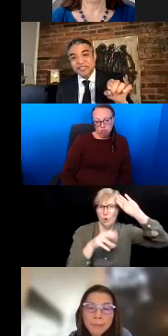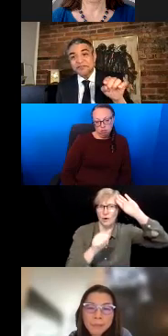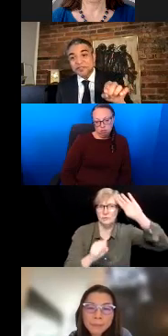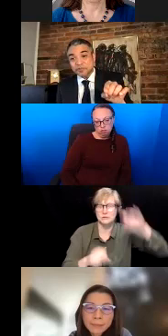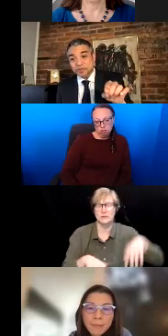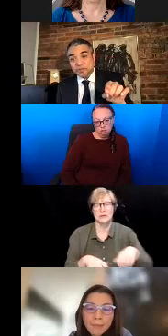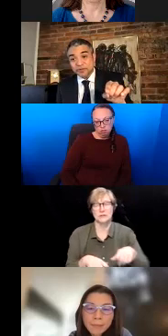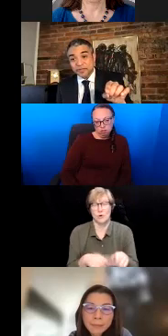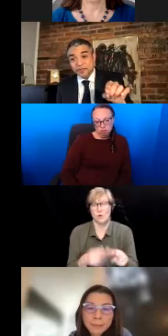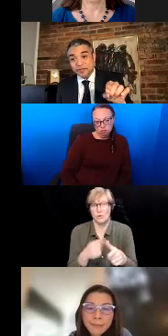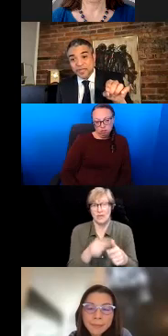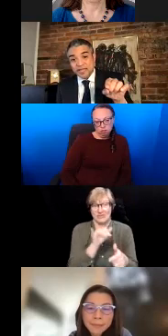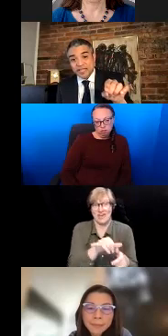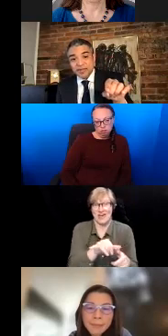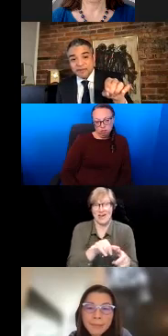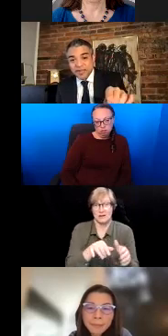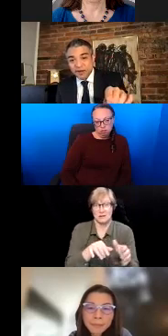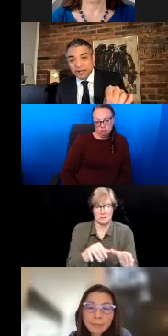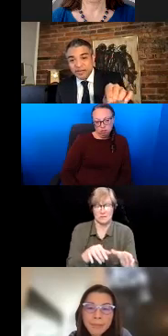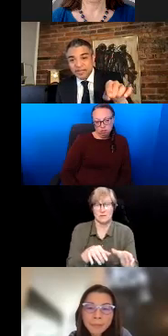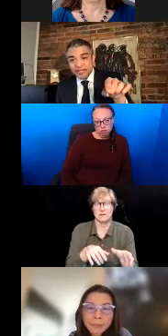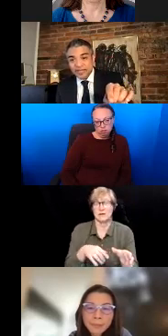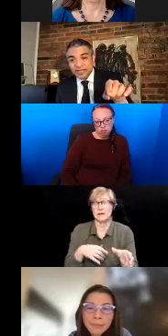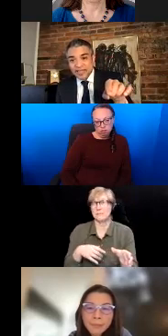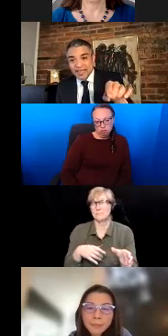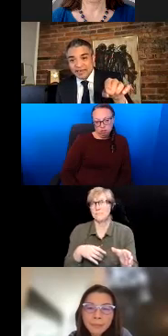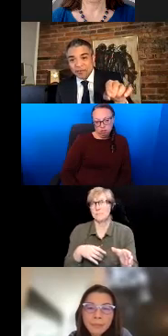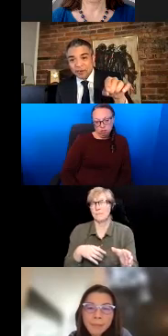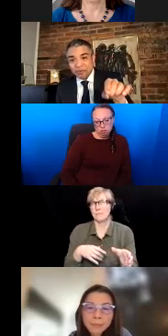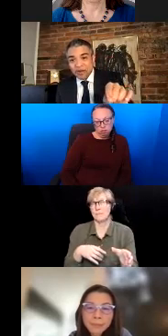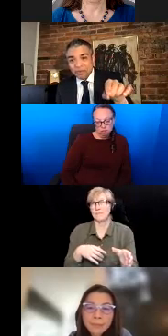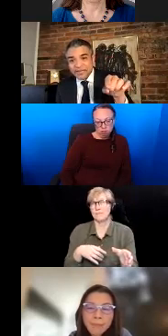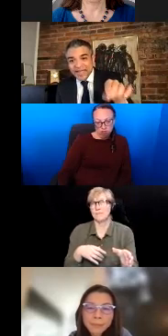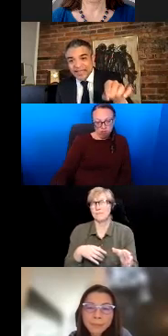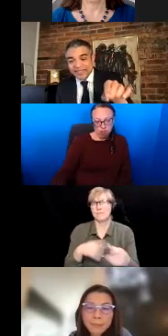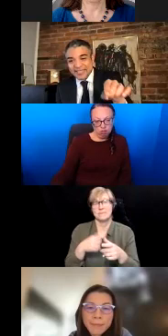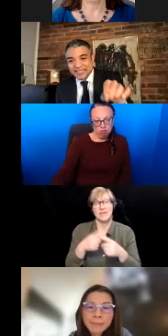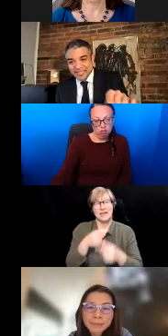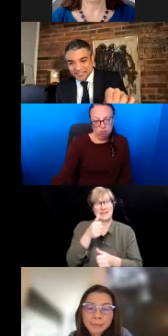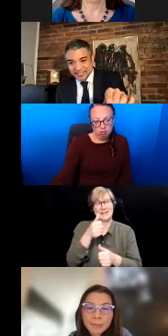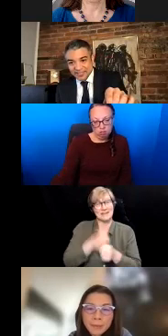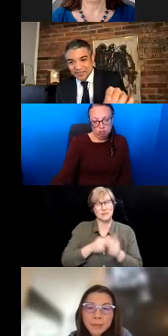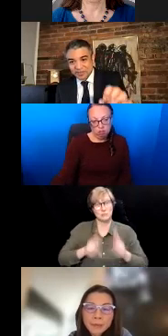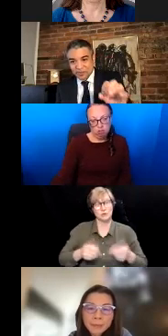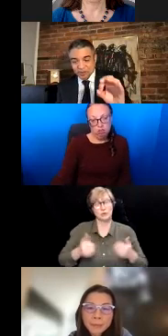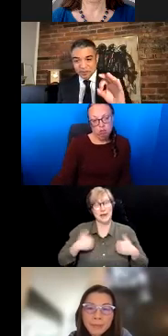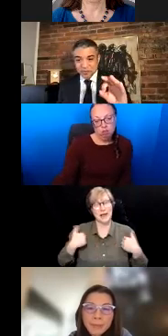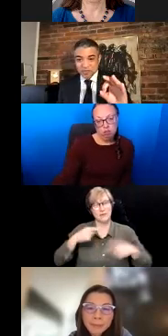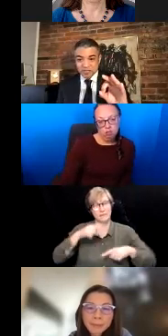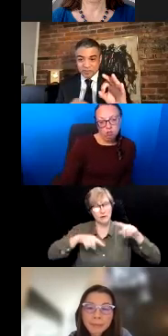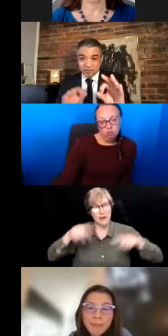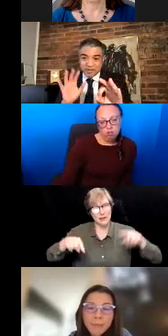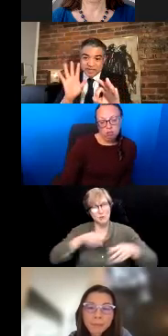different individuals, for different individuals, they may vary in that network property at that site, right? And so